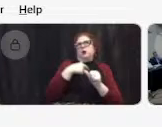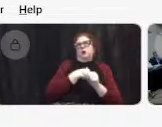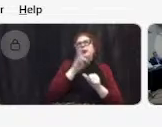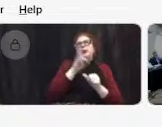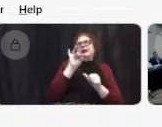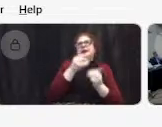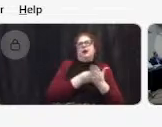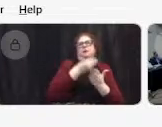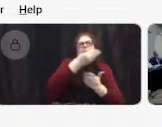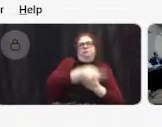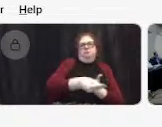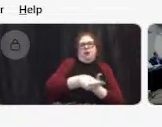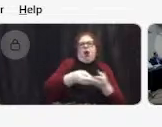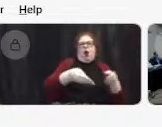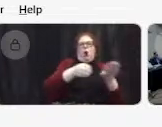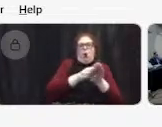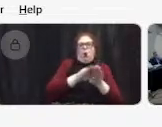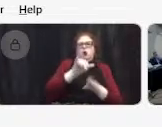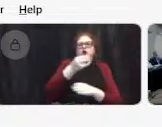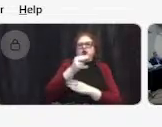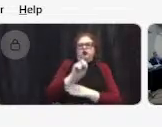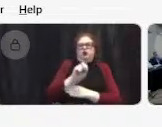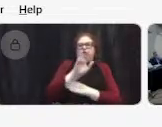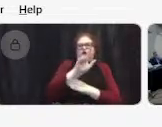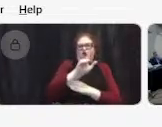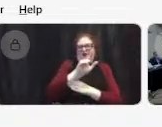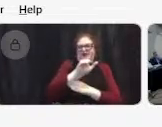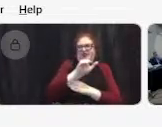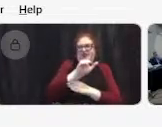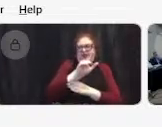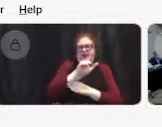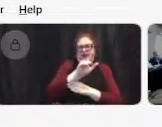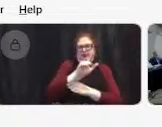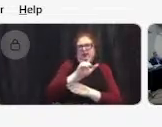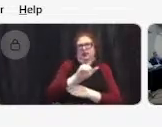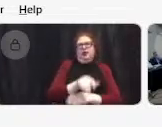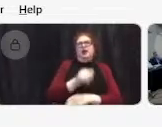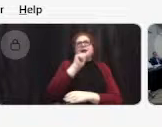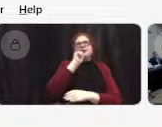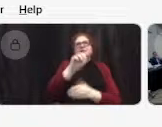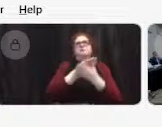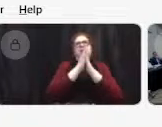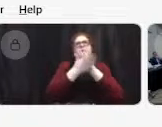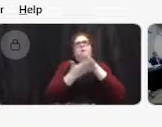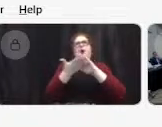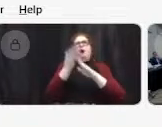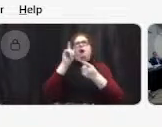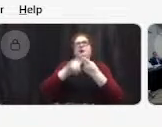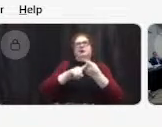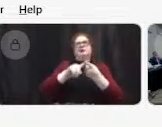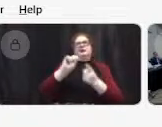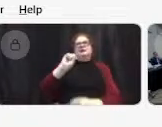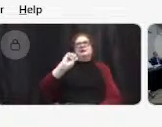25th, but it was not functional until really probably September